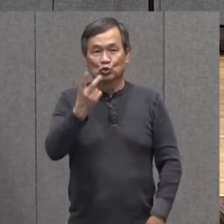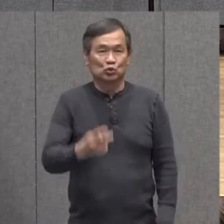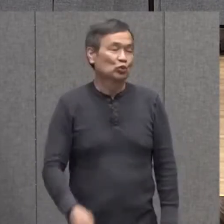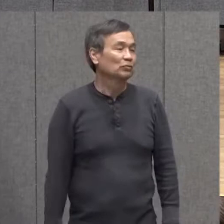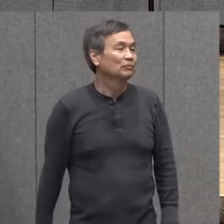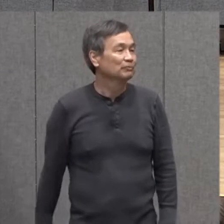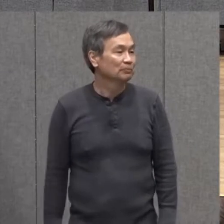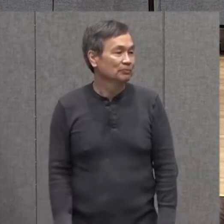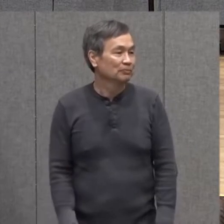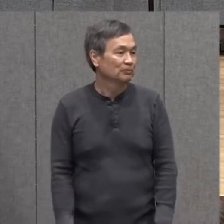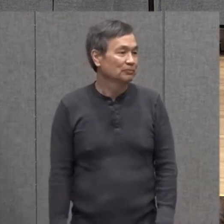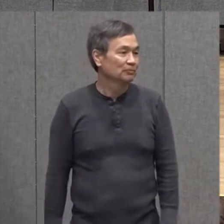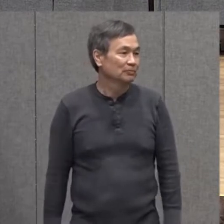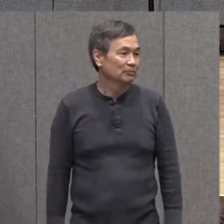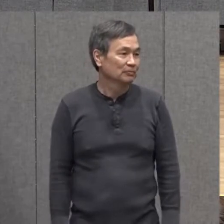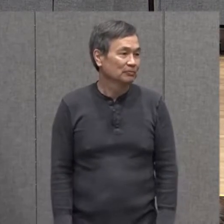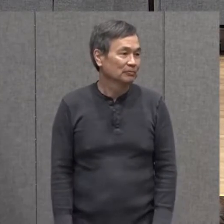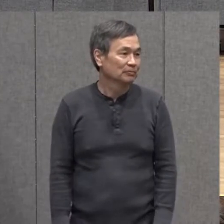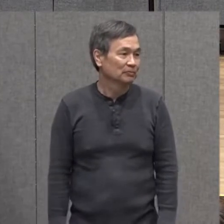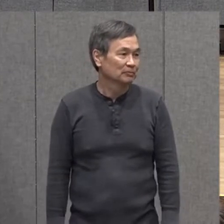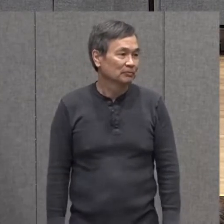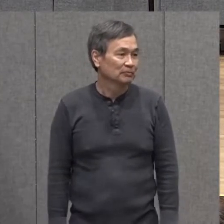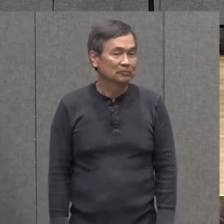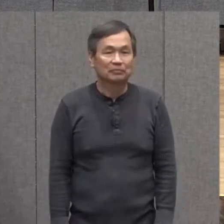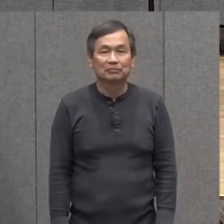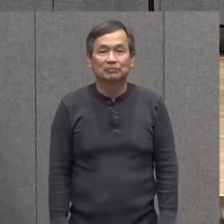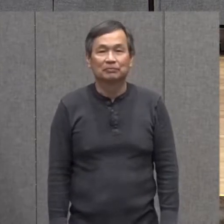respiraciones profundas.